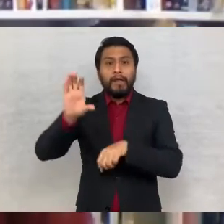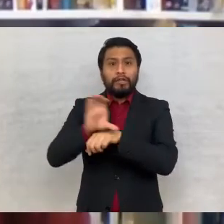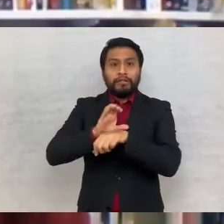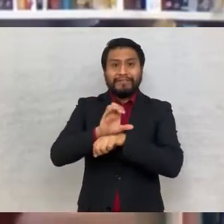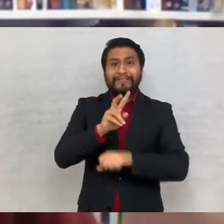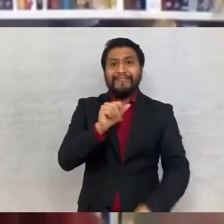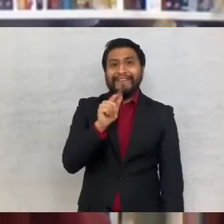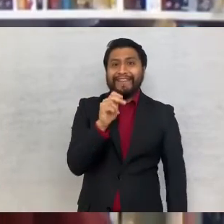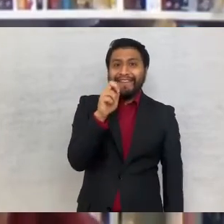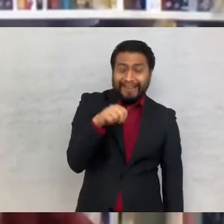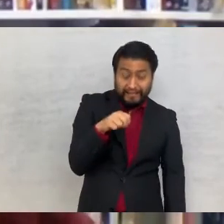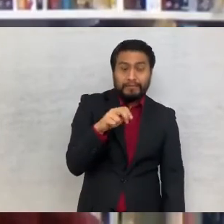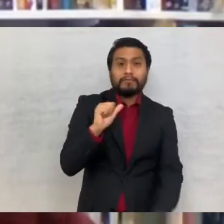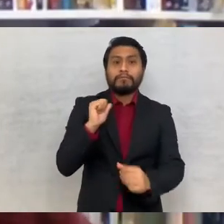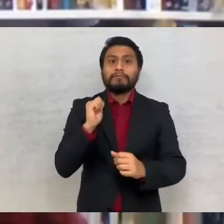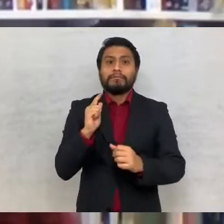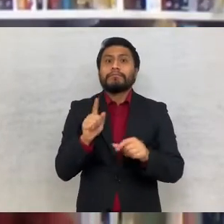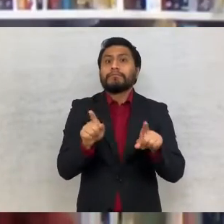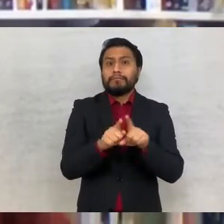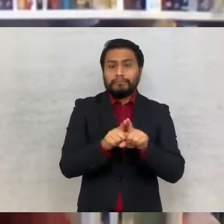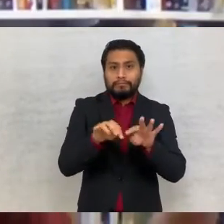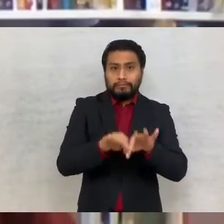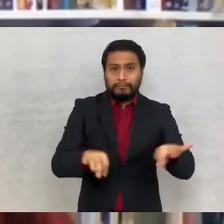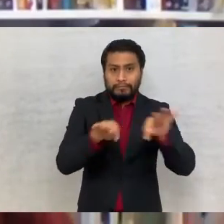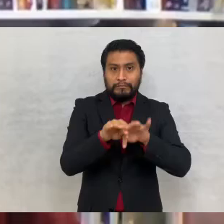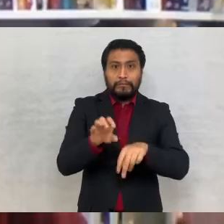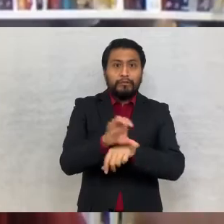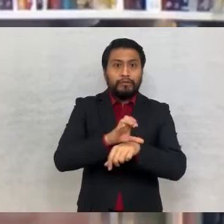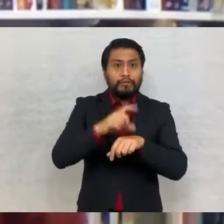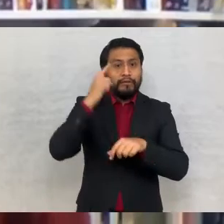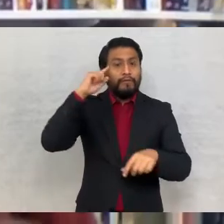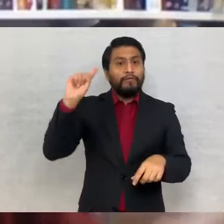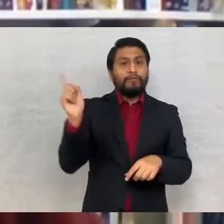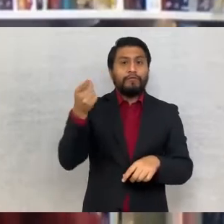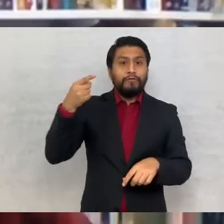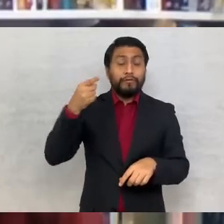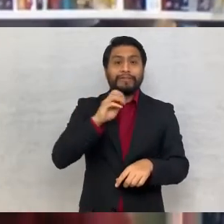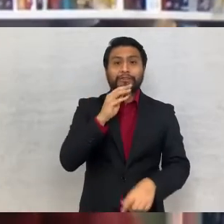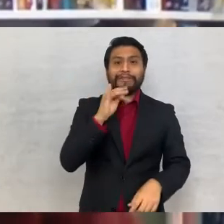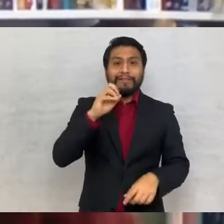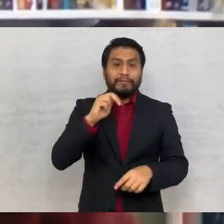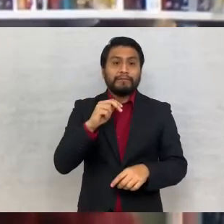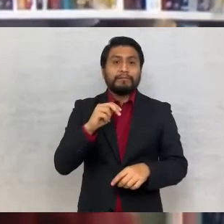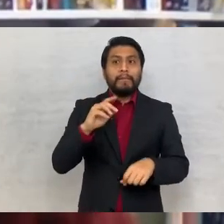as promoted by the neo-Malthusians, including anarchists and early feminists.